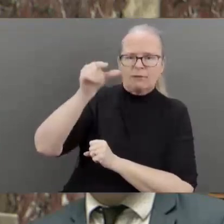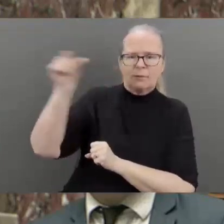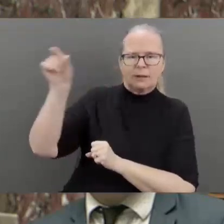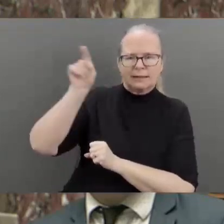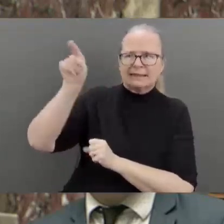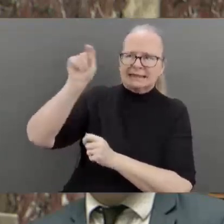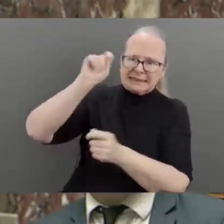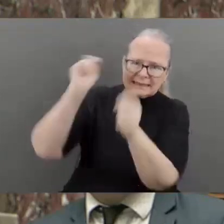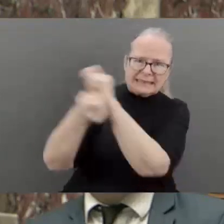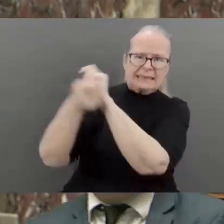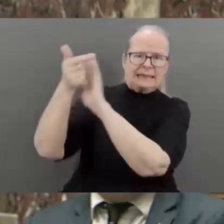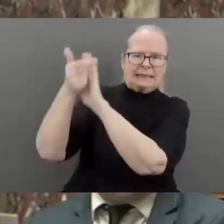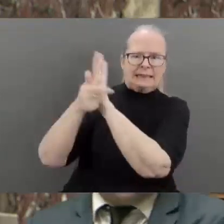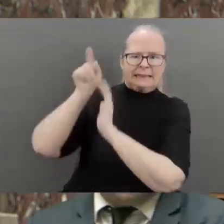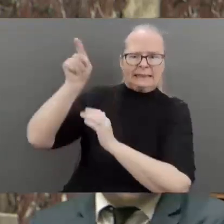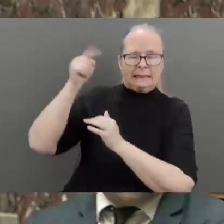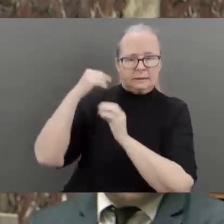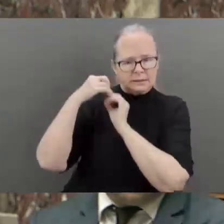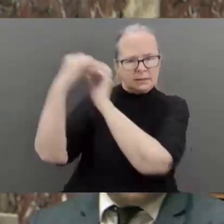them.